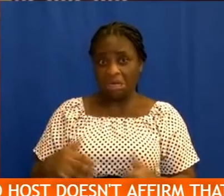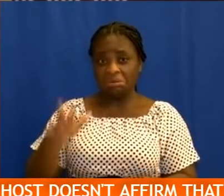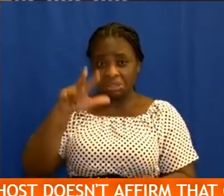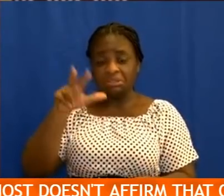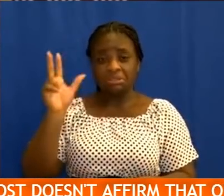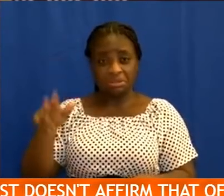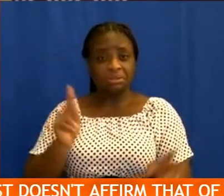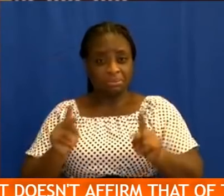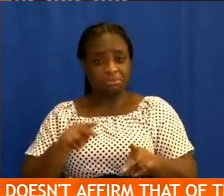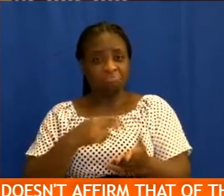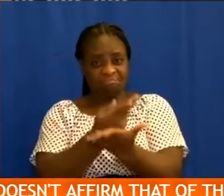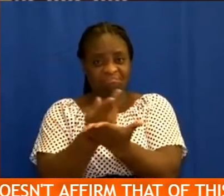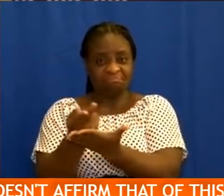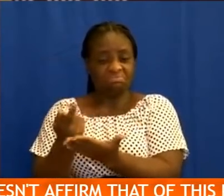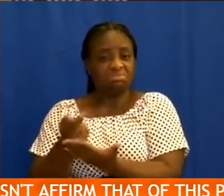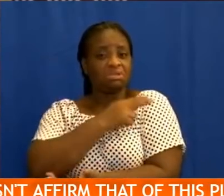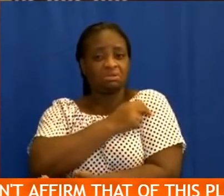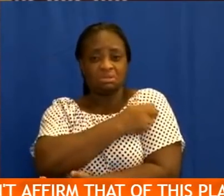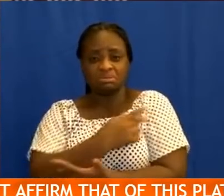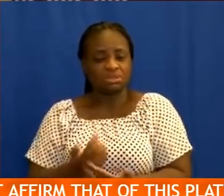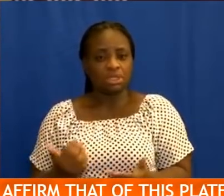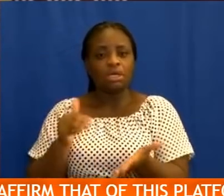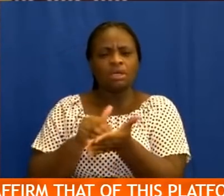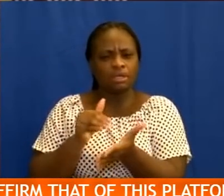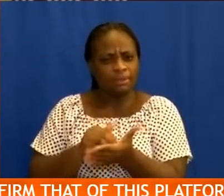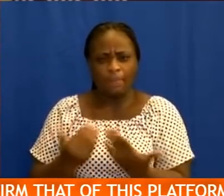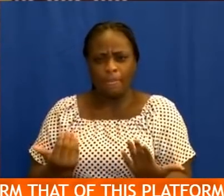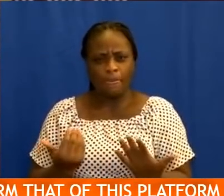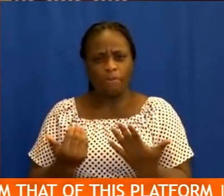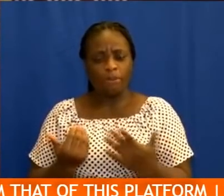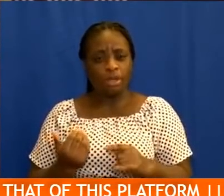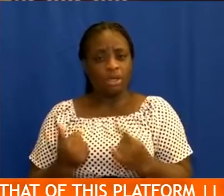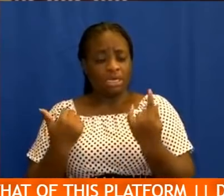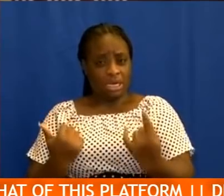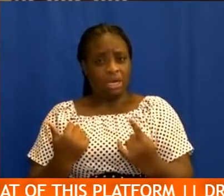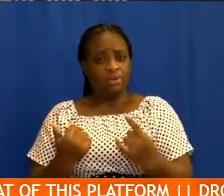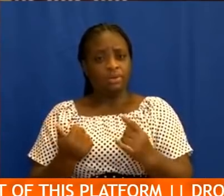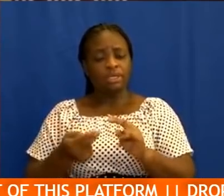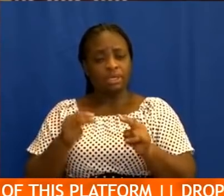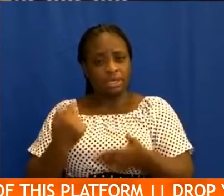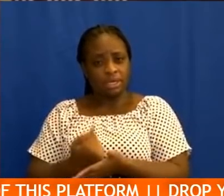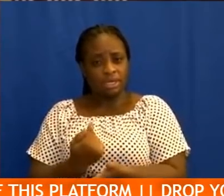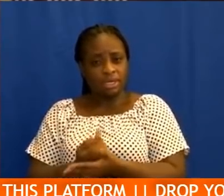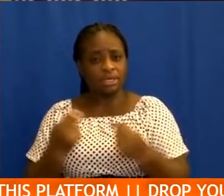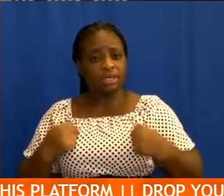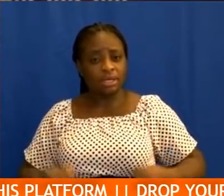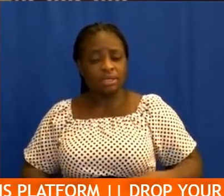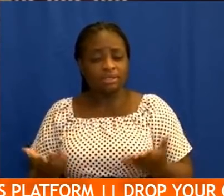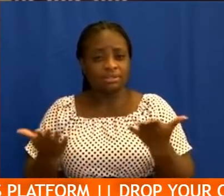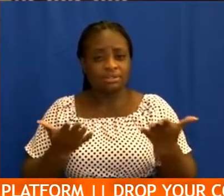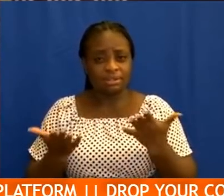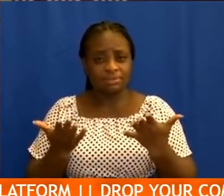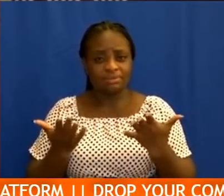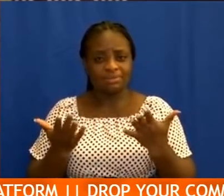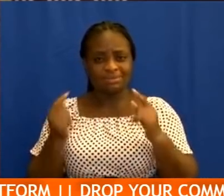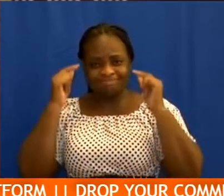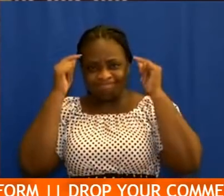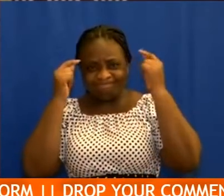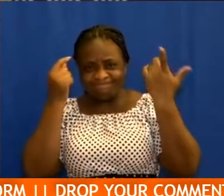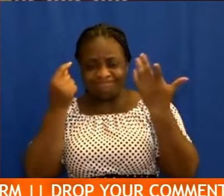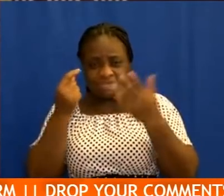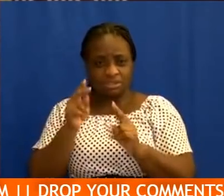our treatment facilities. Again, according to statistics from the Ghana Health Service, the considerable number